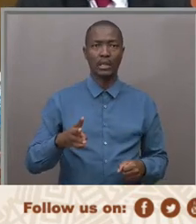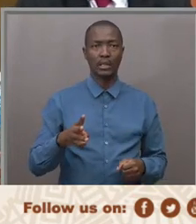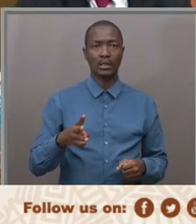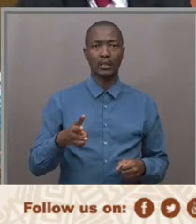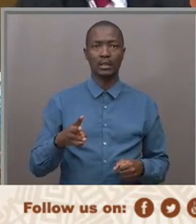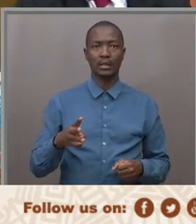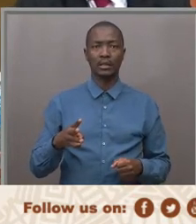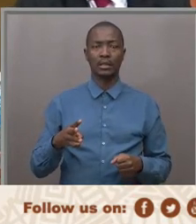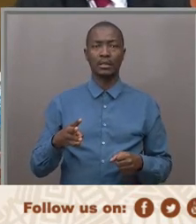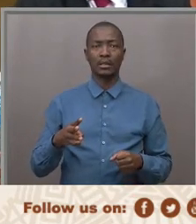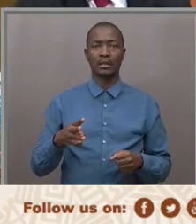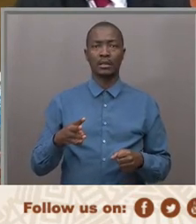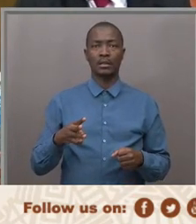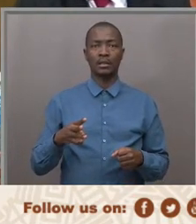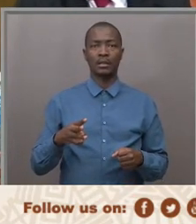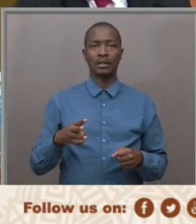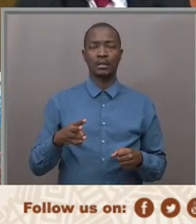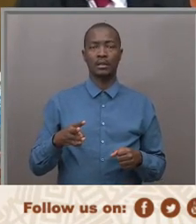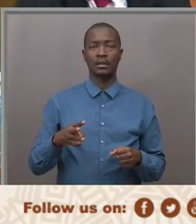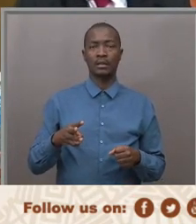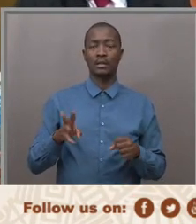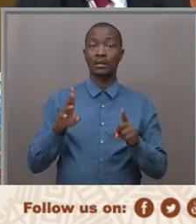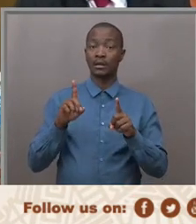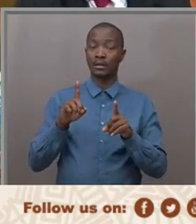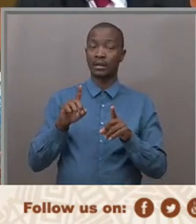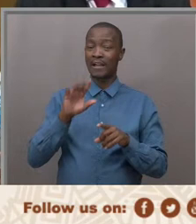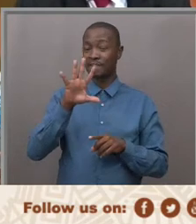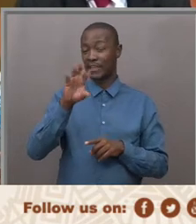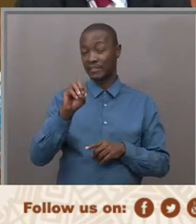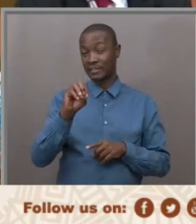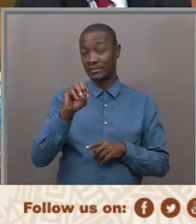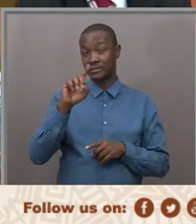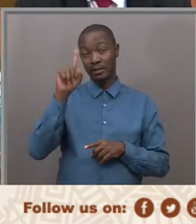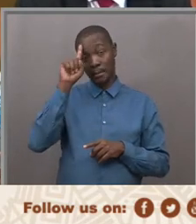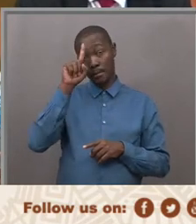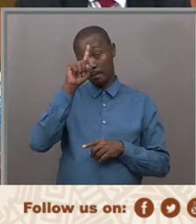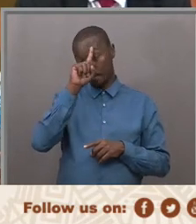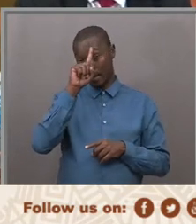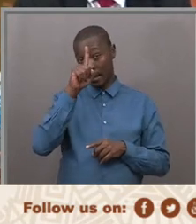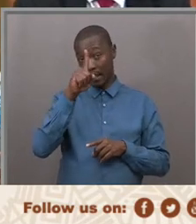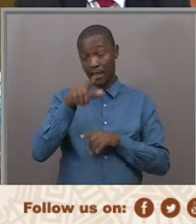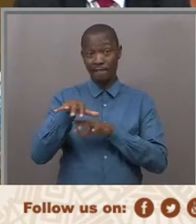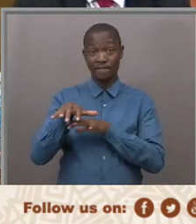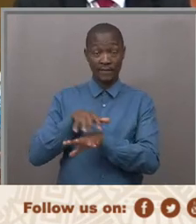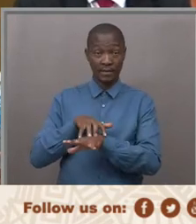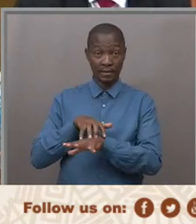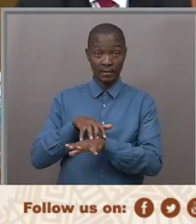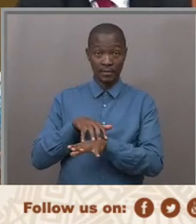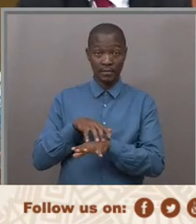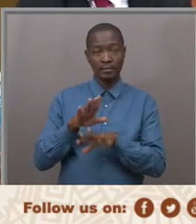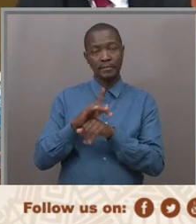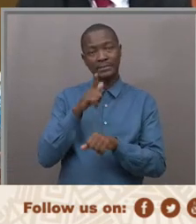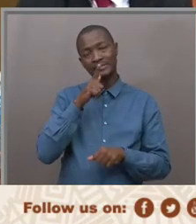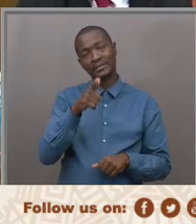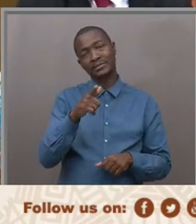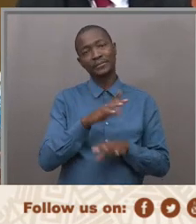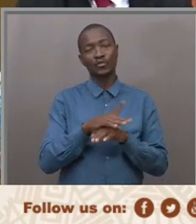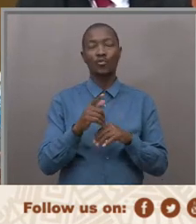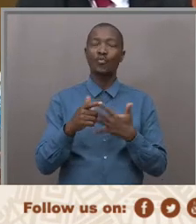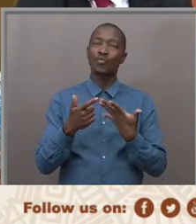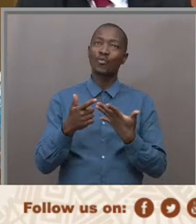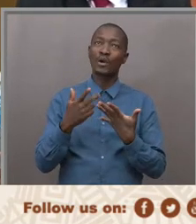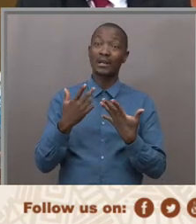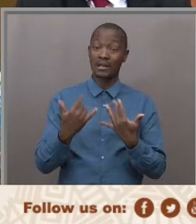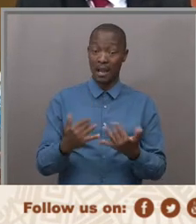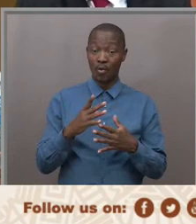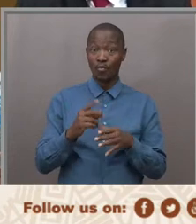as a provincial government, we are going to support 50 black farmers, emerging black farmers. Let me tell you, we have supported 68.